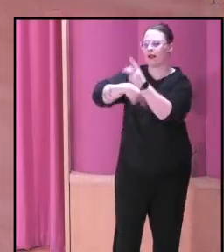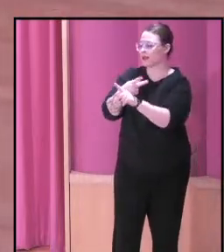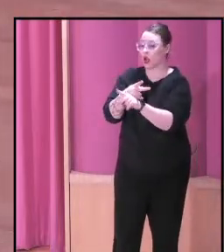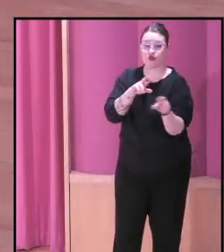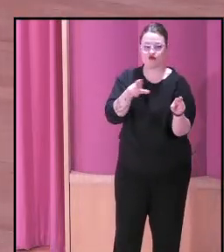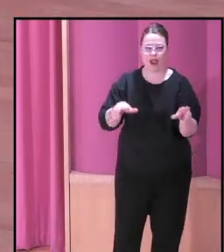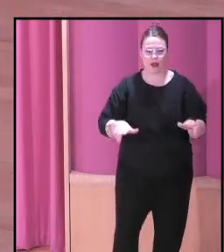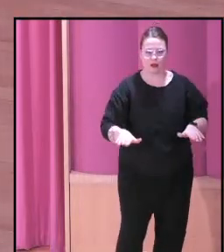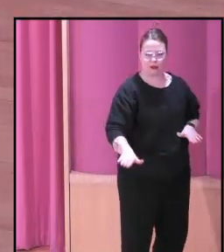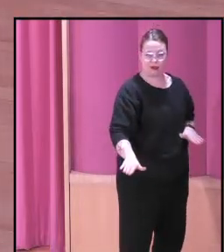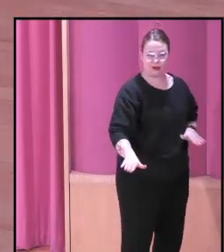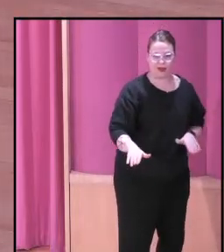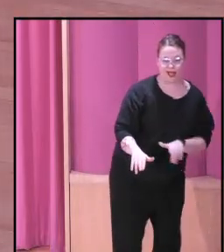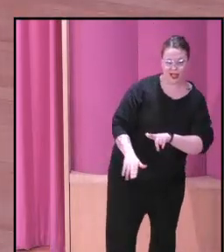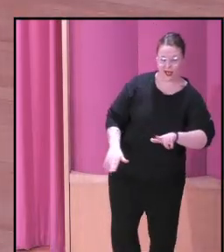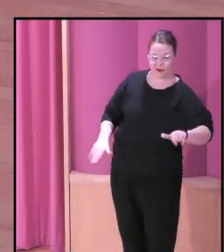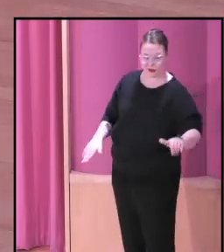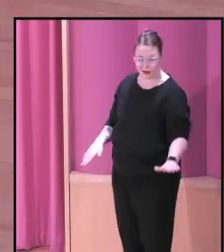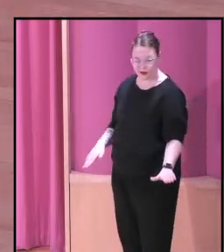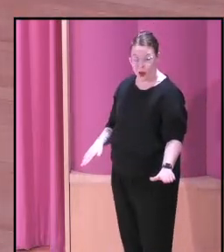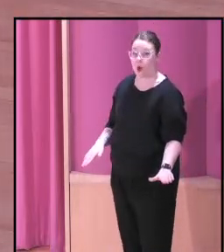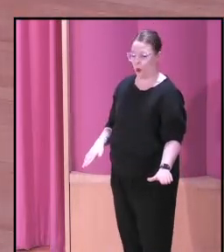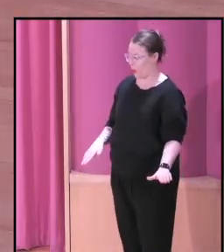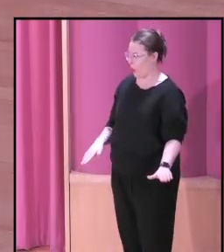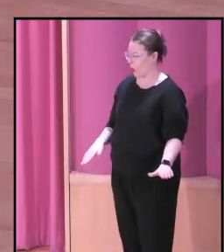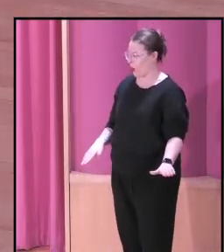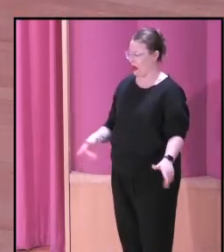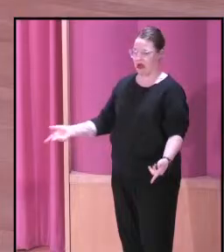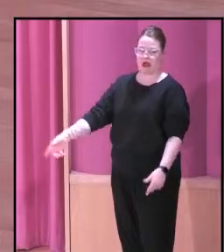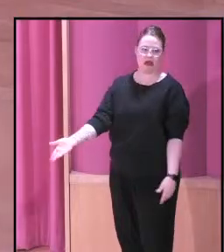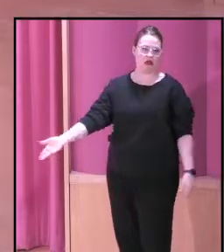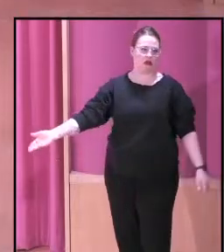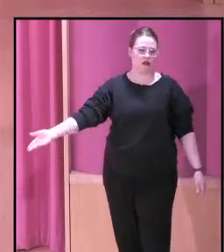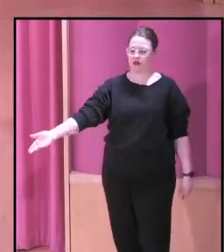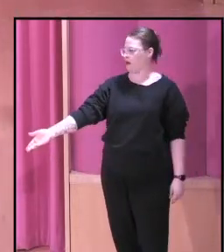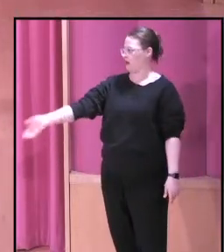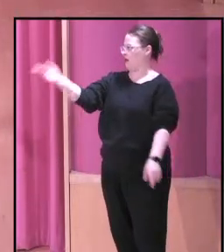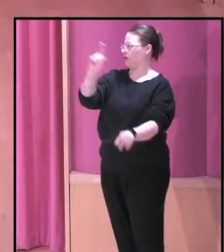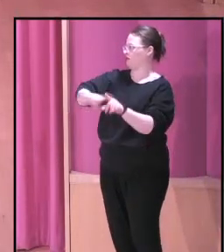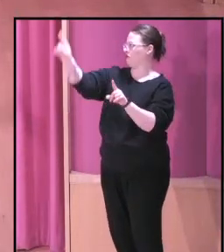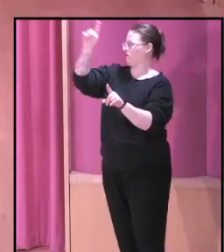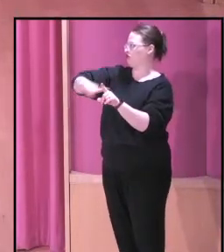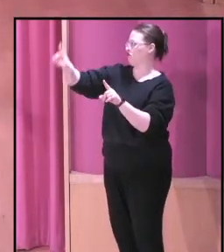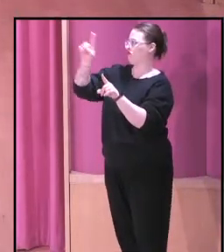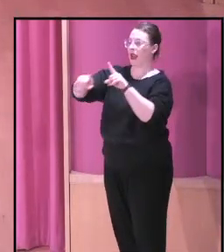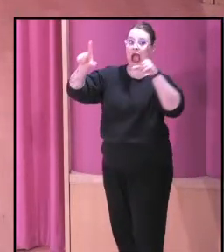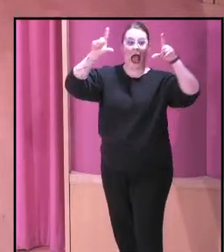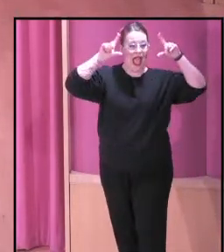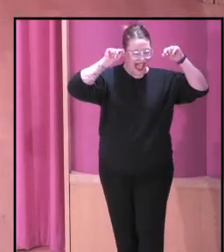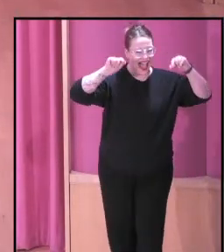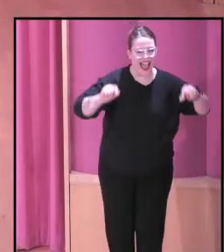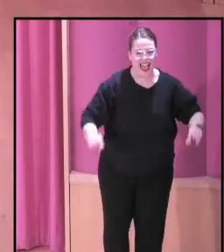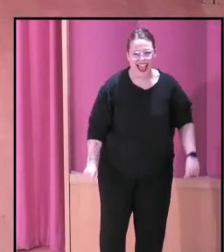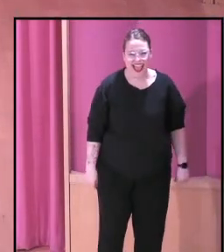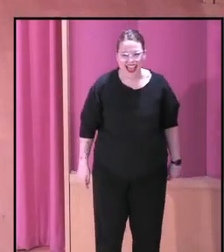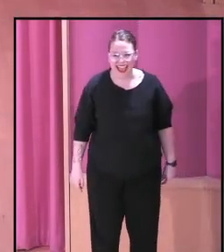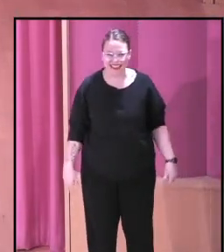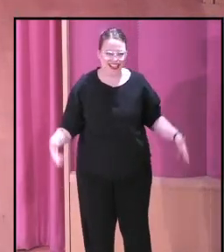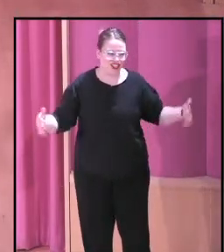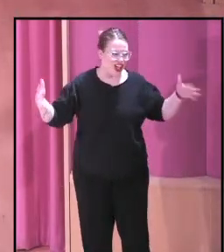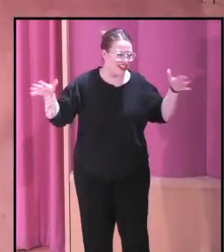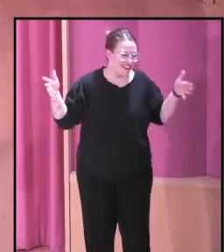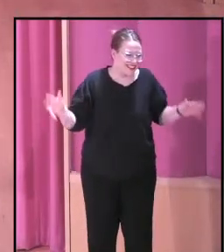forward, left leg forward, leg in the air, eyes closed. Hope you like it, because it's all I